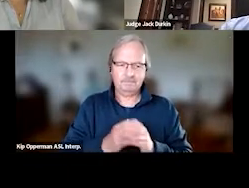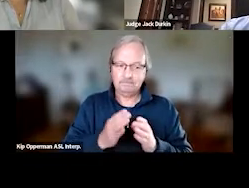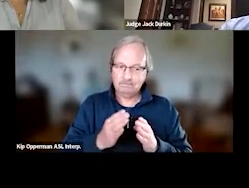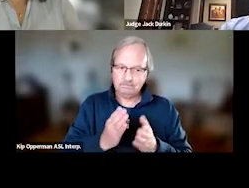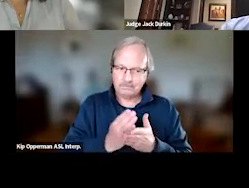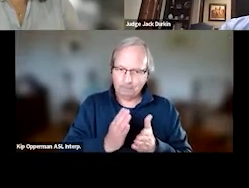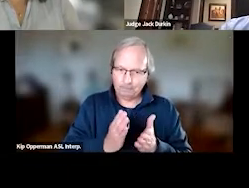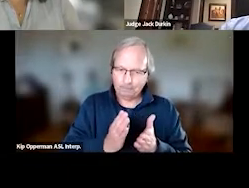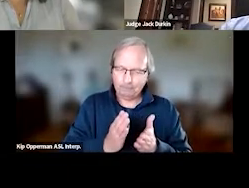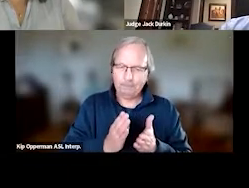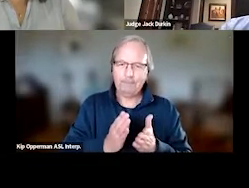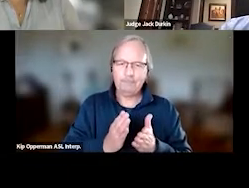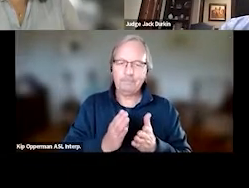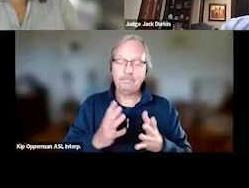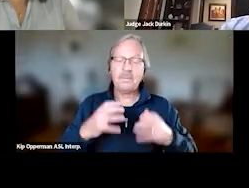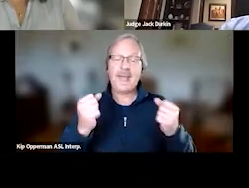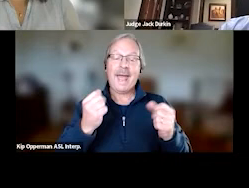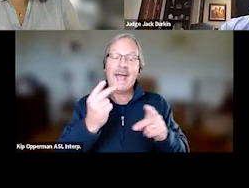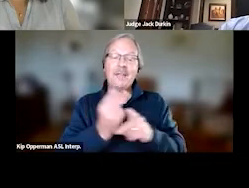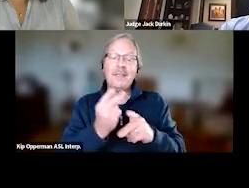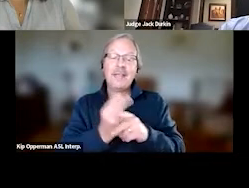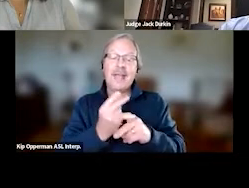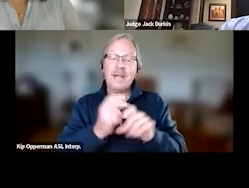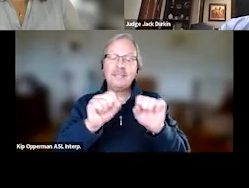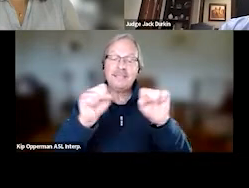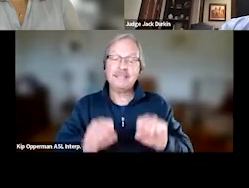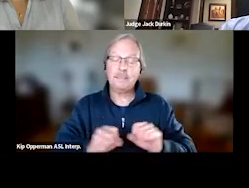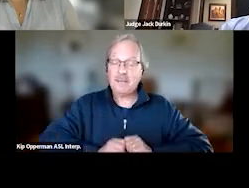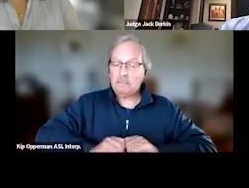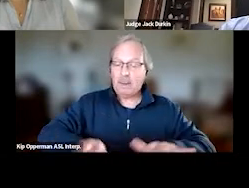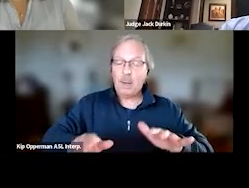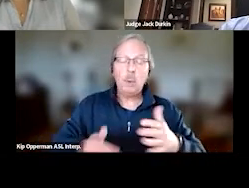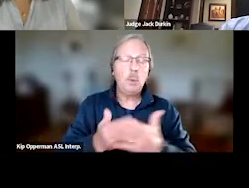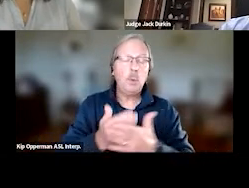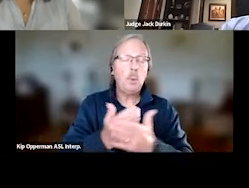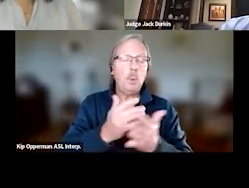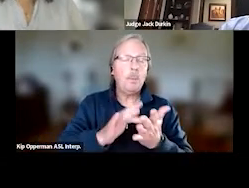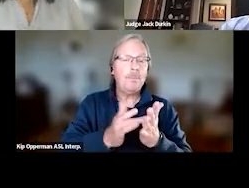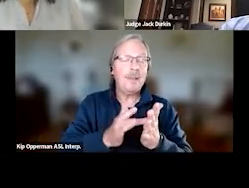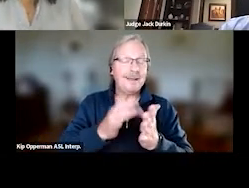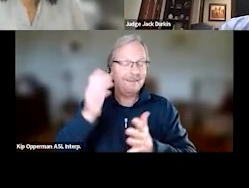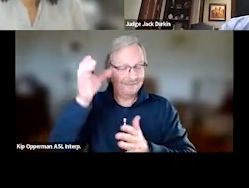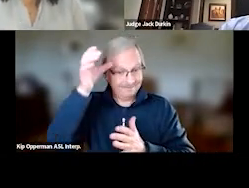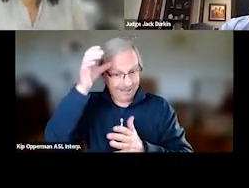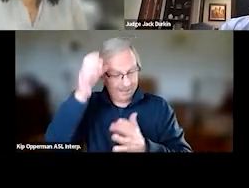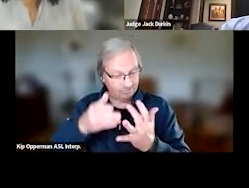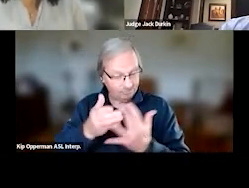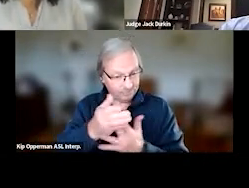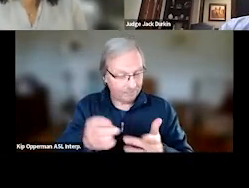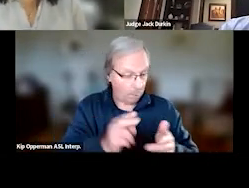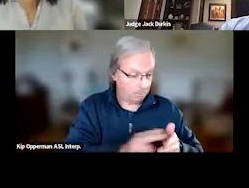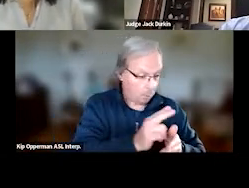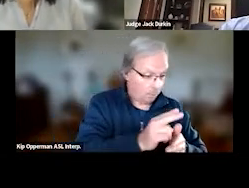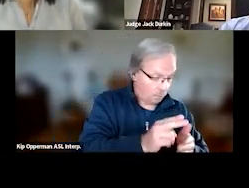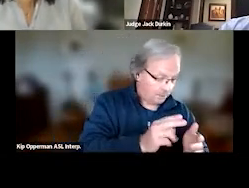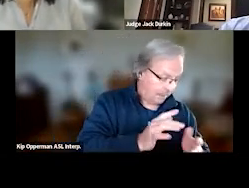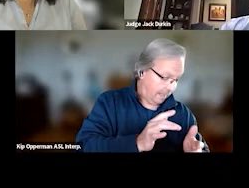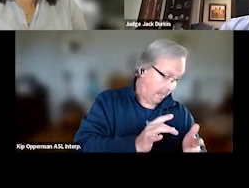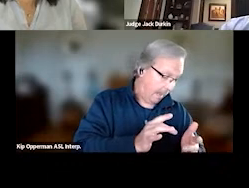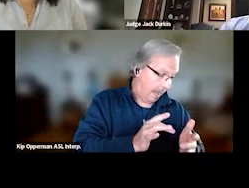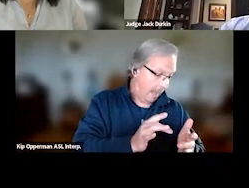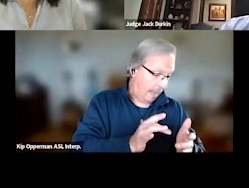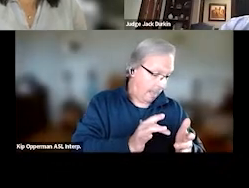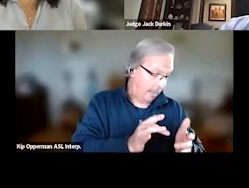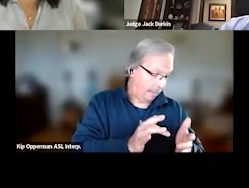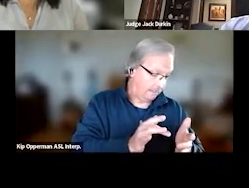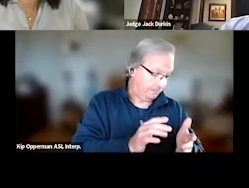For the healthcare system. It spreads new medical knowledge throughout the healthcare system, from university medical centers and other specialty care sites to the front